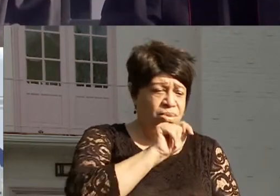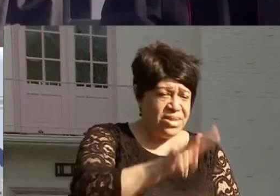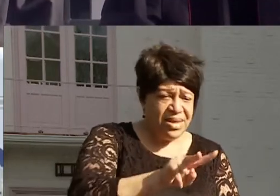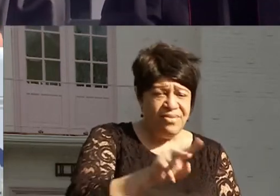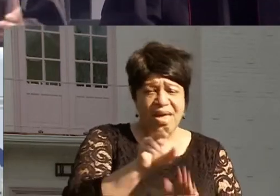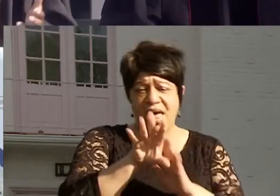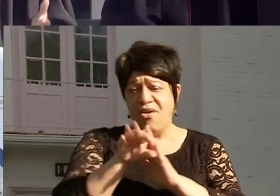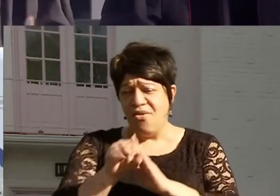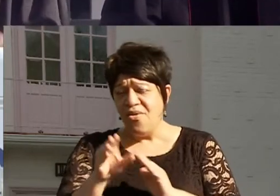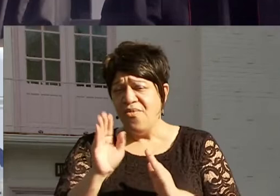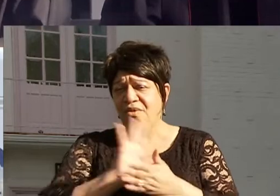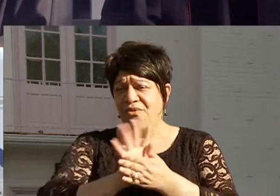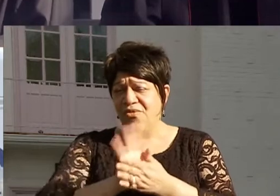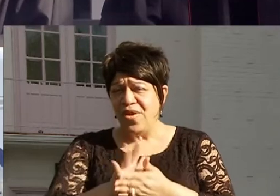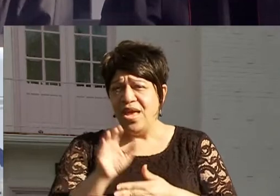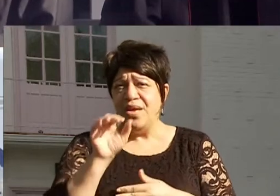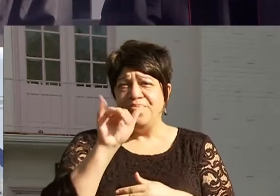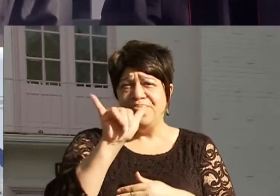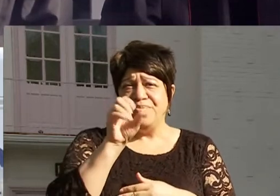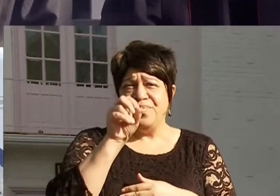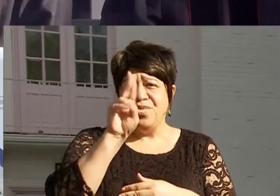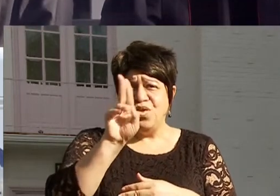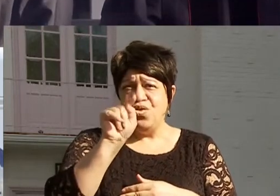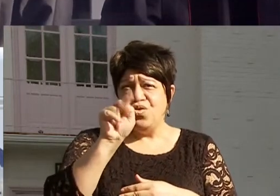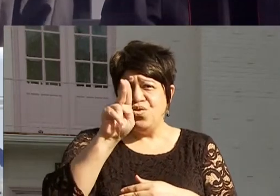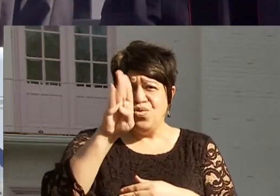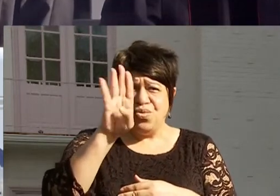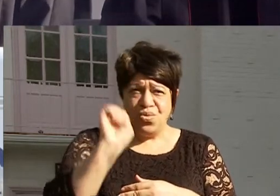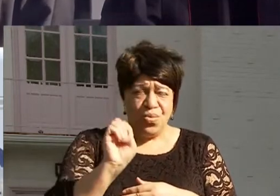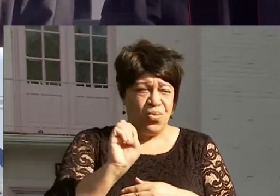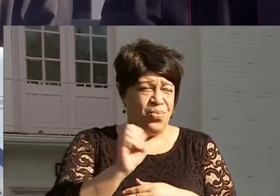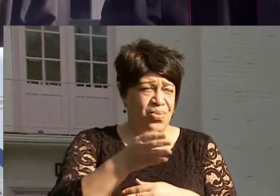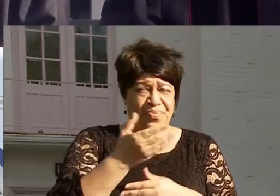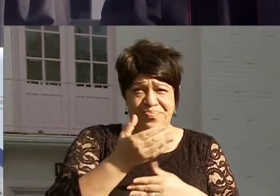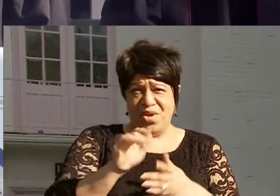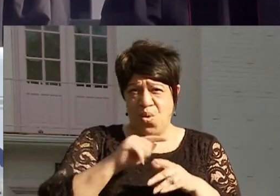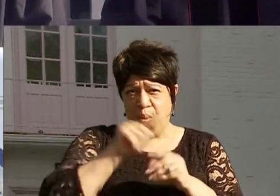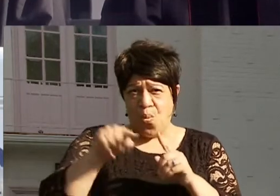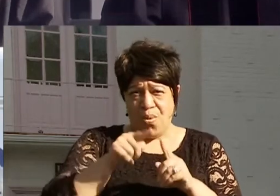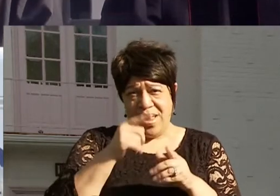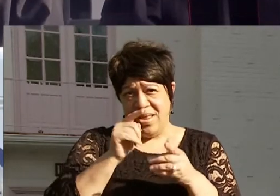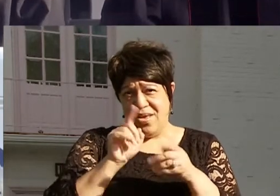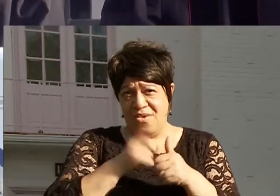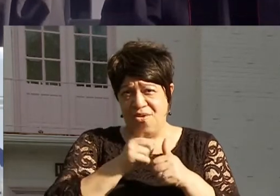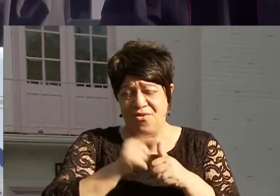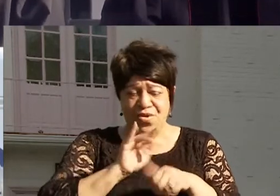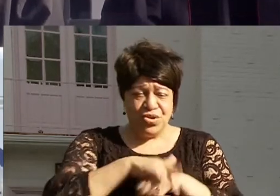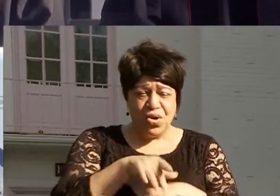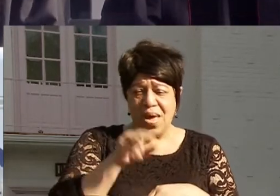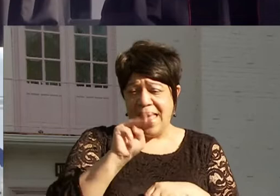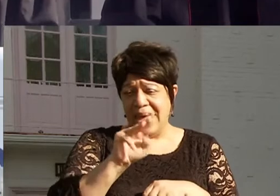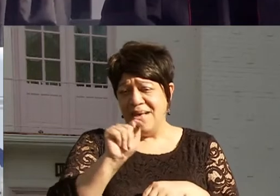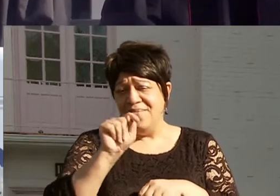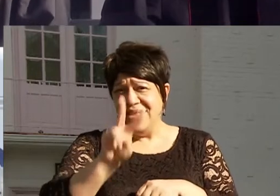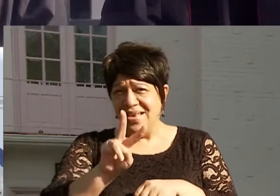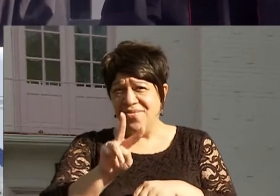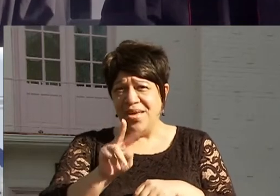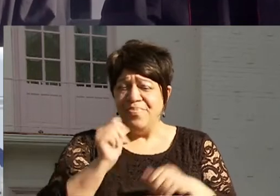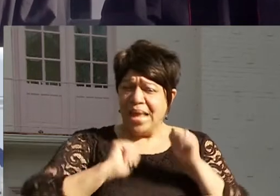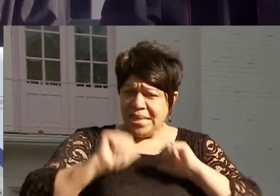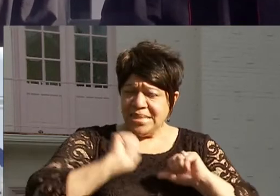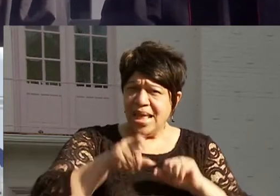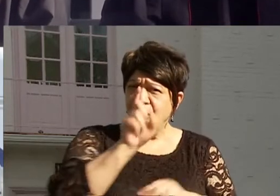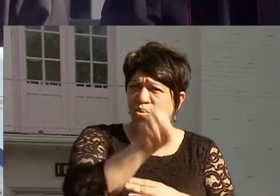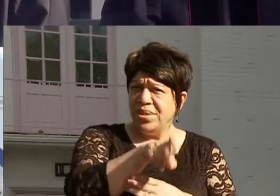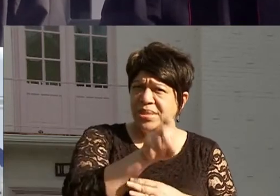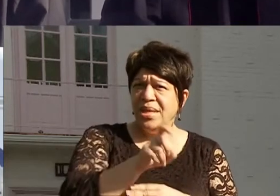films. YouTube was in its infant stages, and reality TV was relegated to MTV. Essentially, talent was needed, but